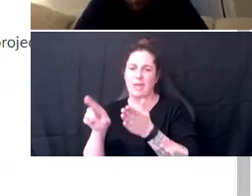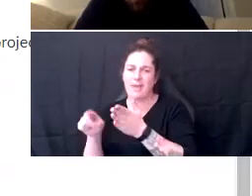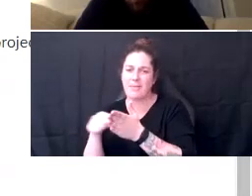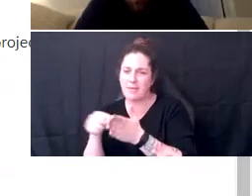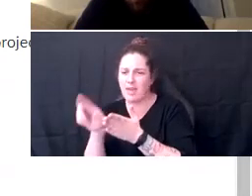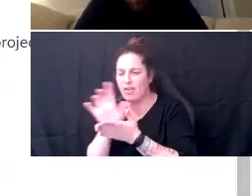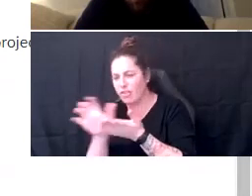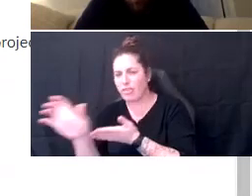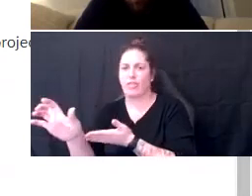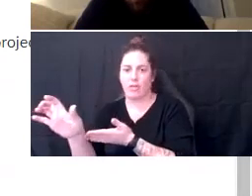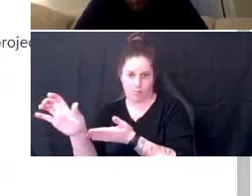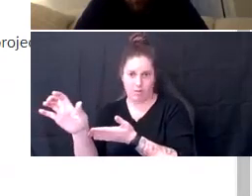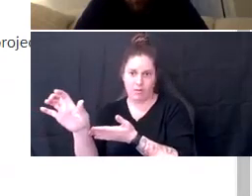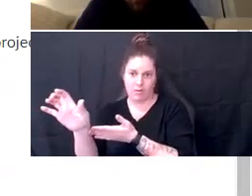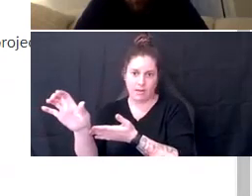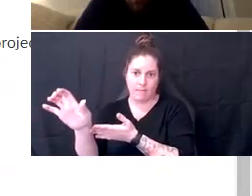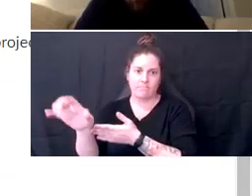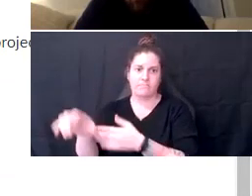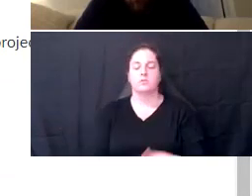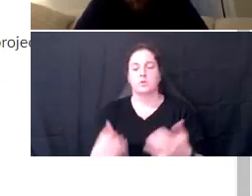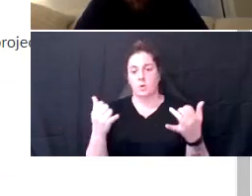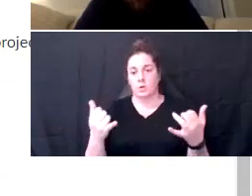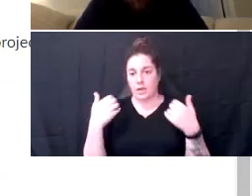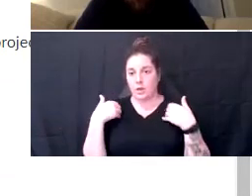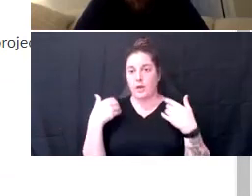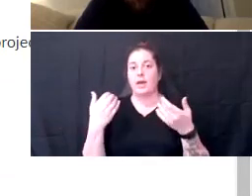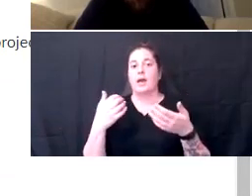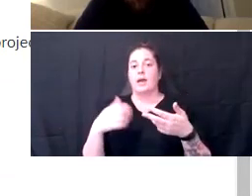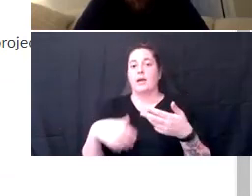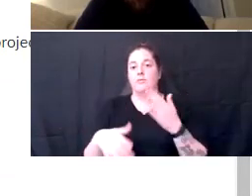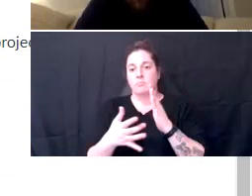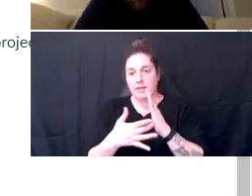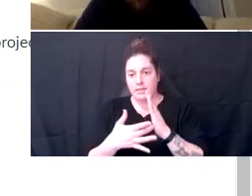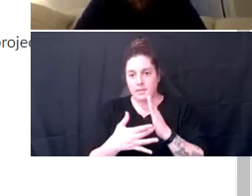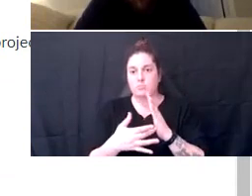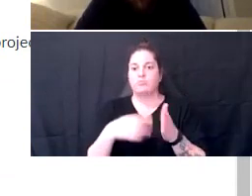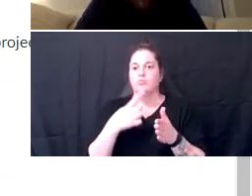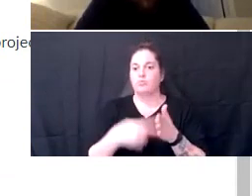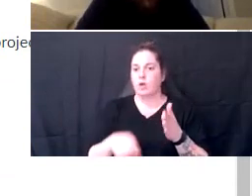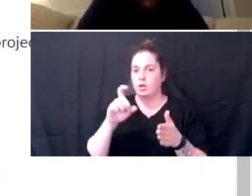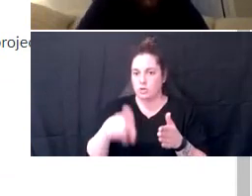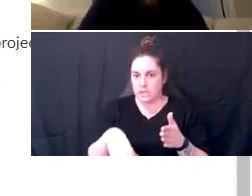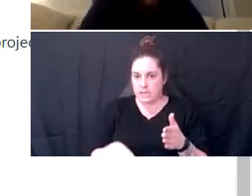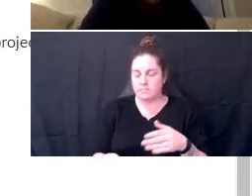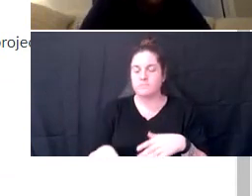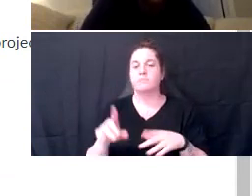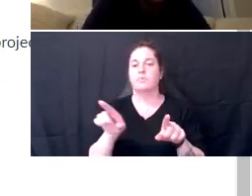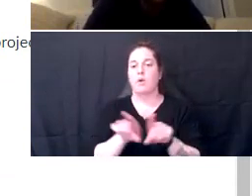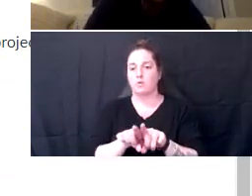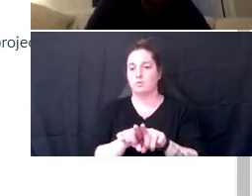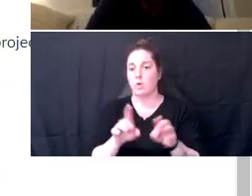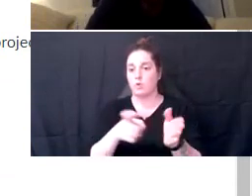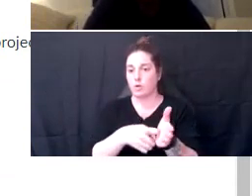so you know what to look for. You have methods of finding it. The other requirement is that the article that you're looking